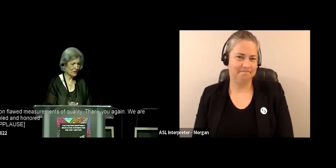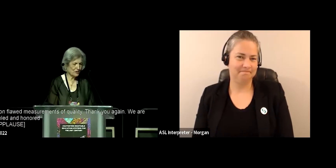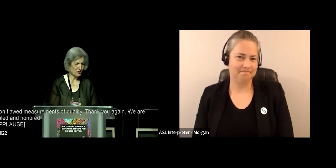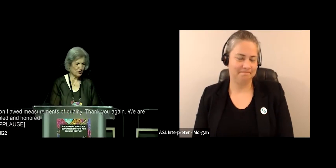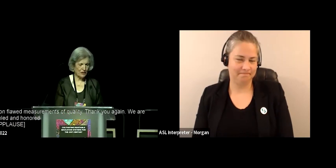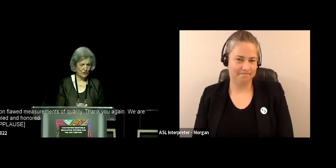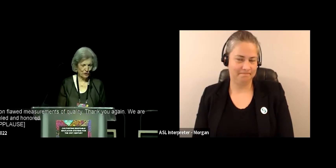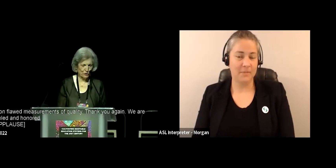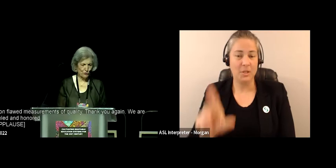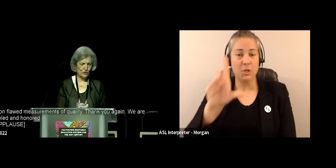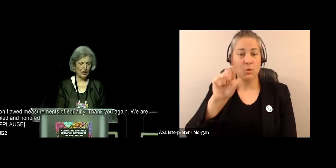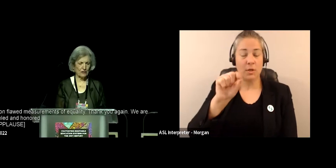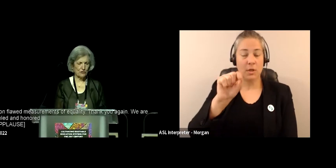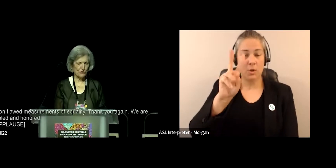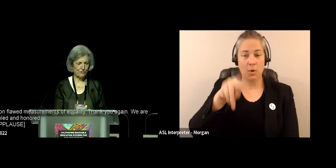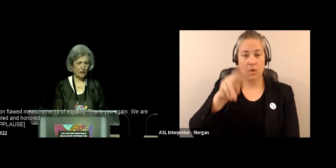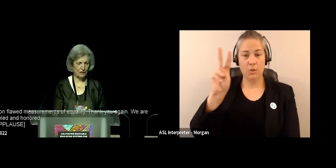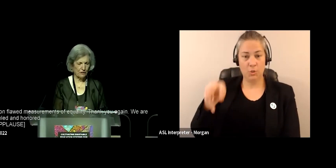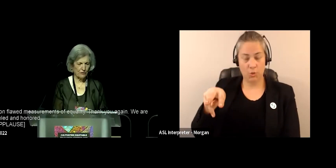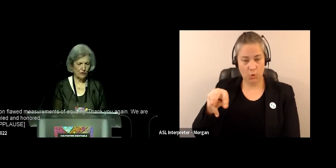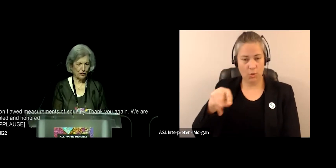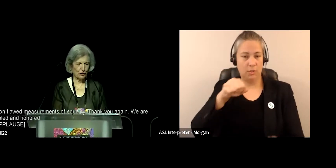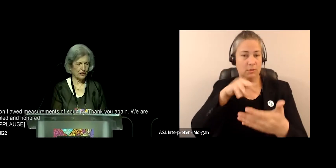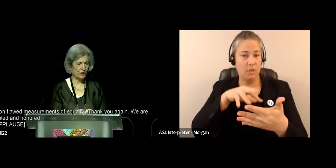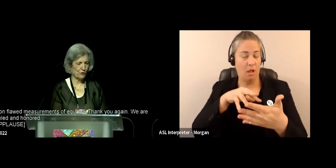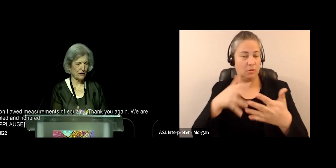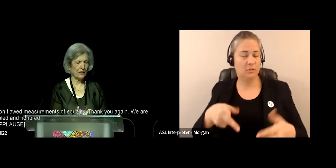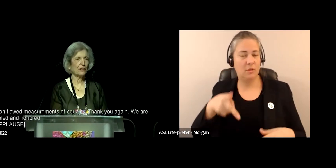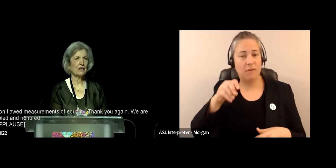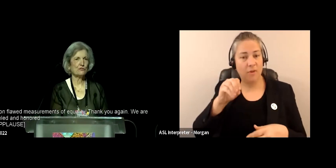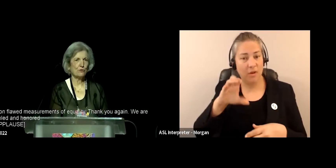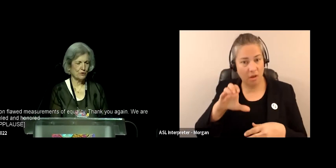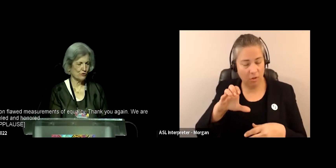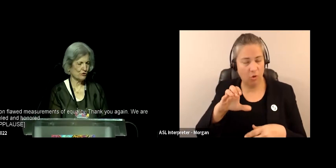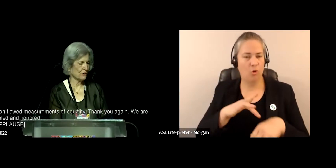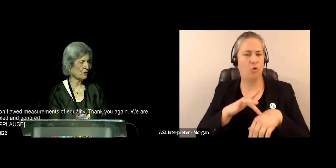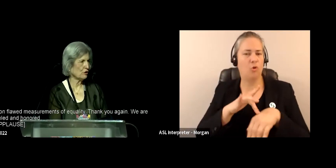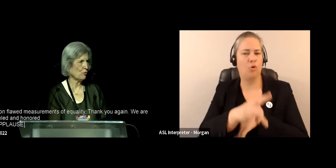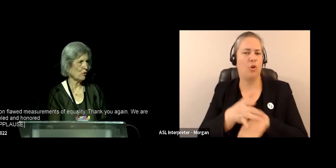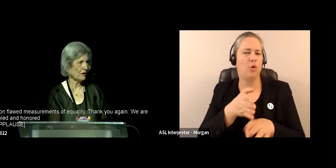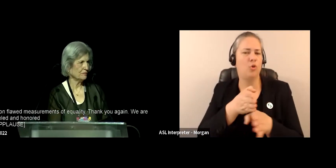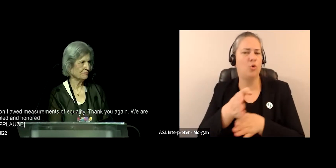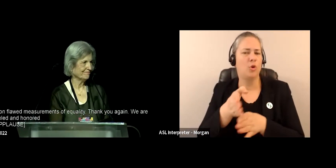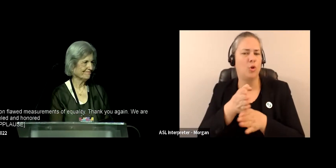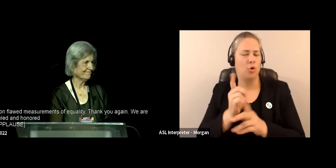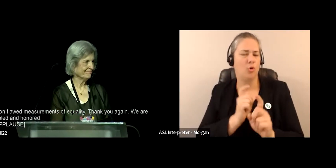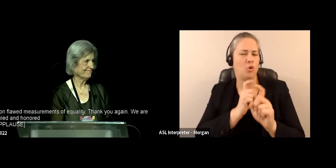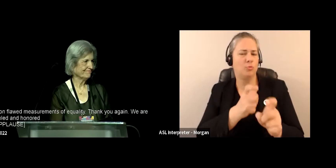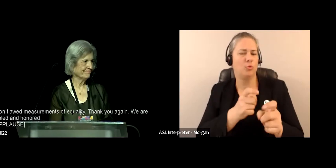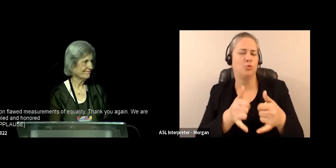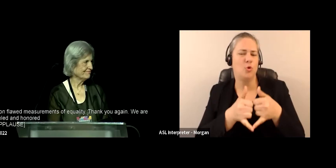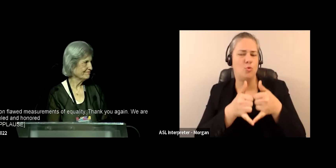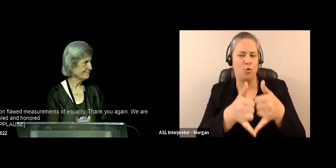The 2022 Scholars of Color Early Career Contribution Award.